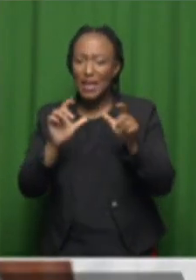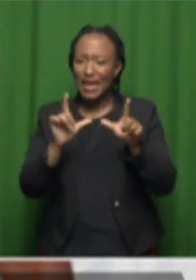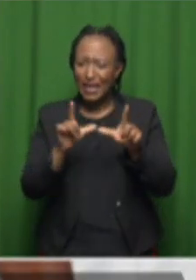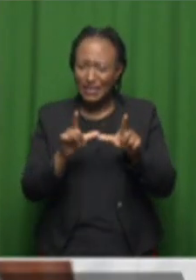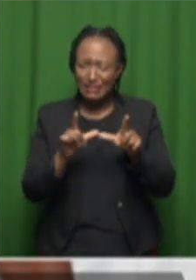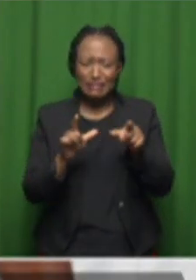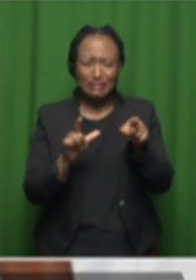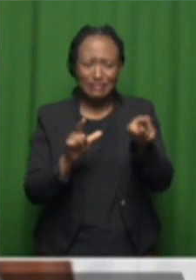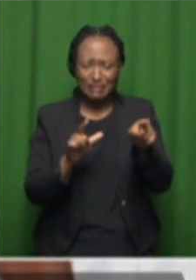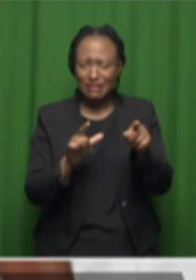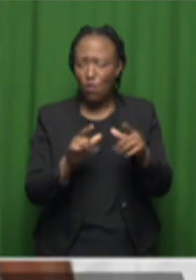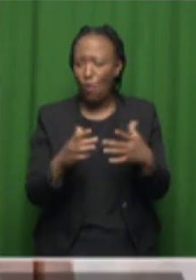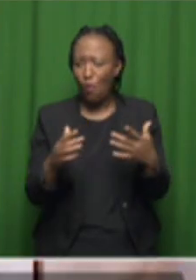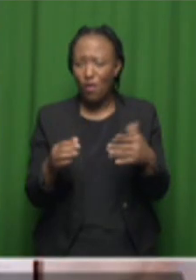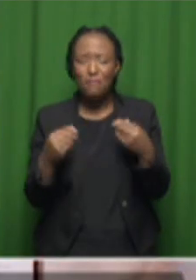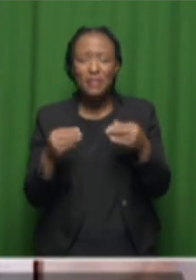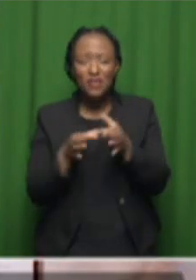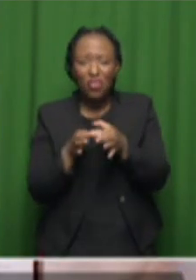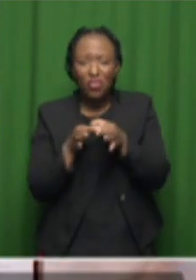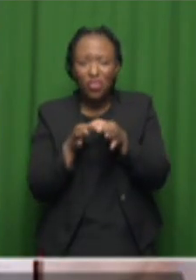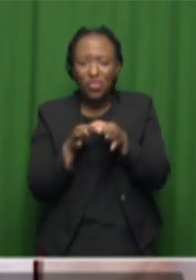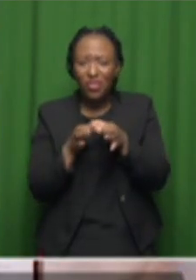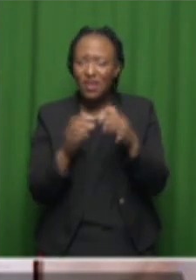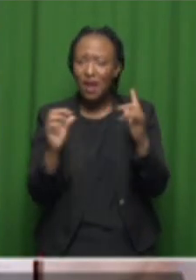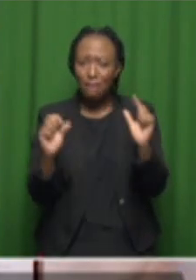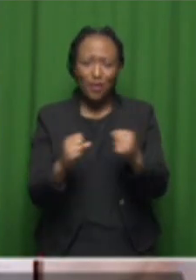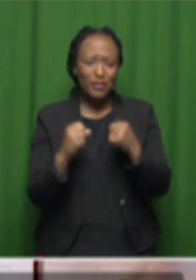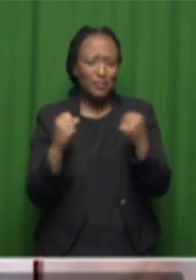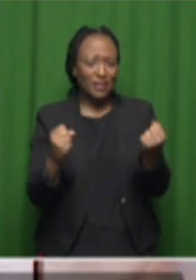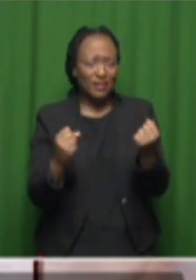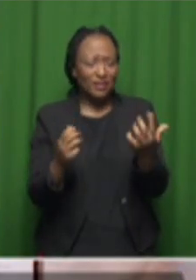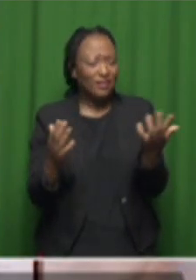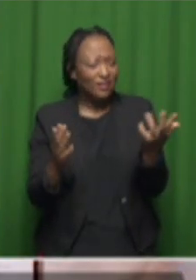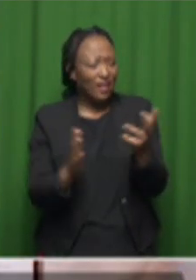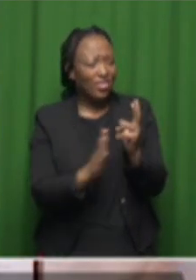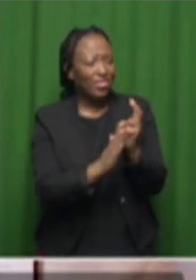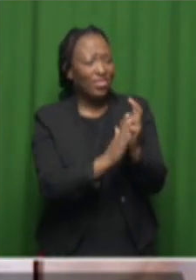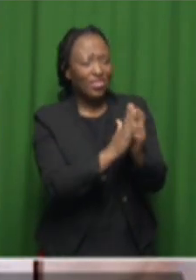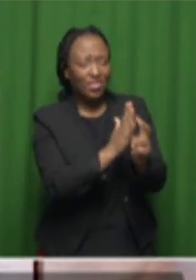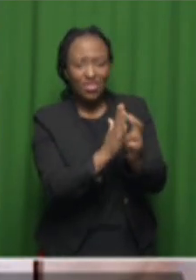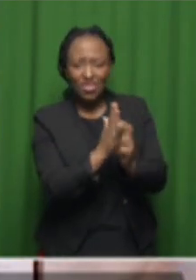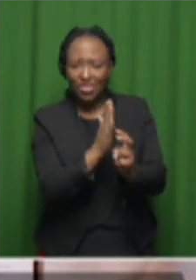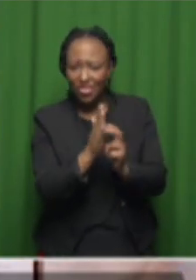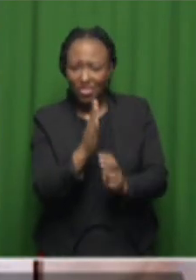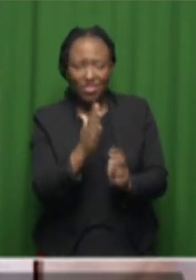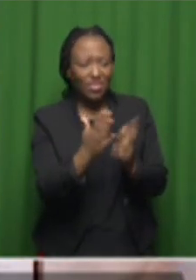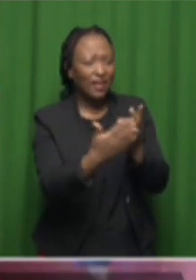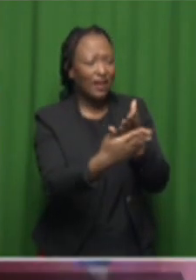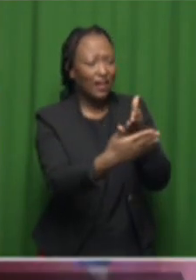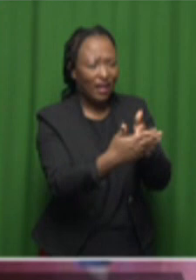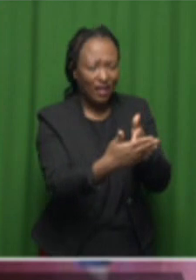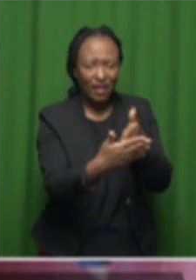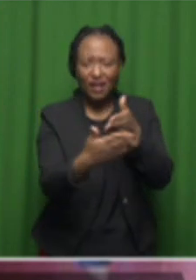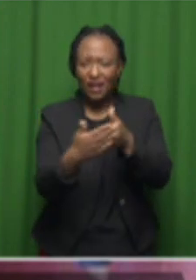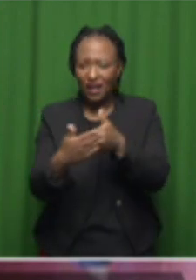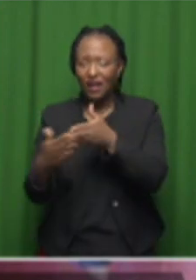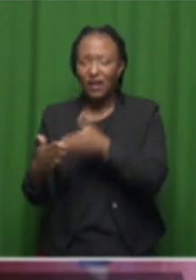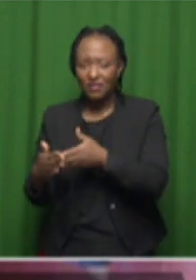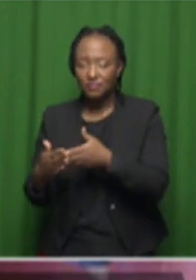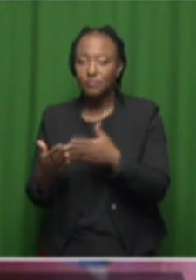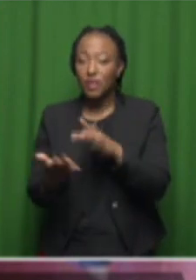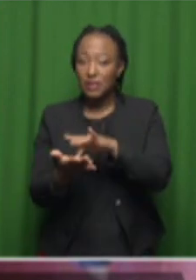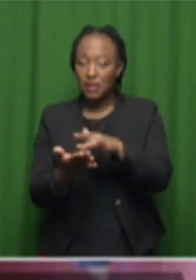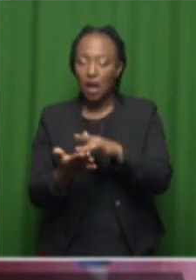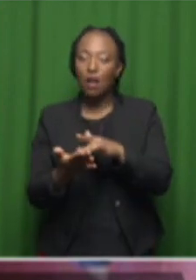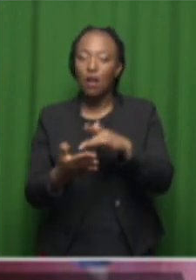so by creating this platform and assisting in how you can do it through one central point, we're hoping